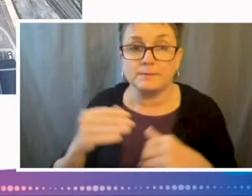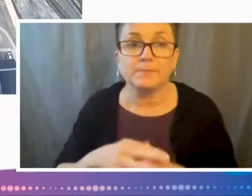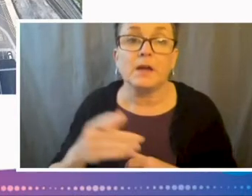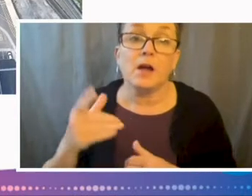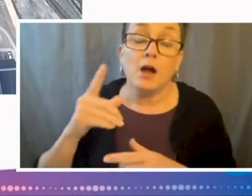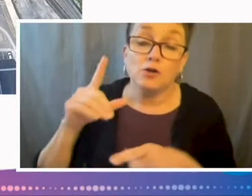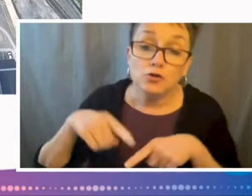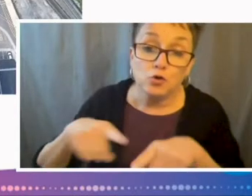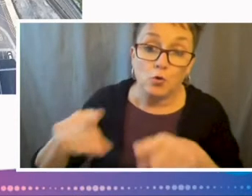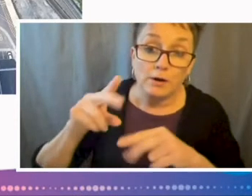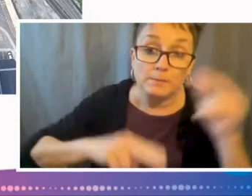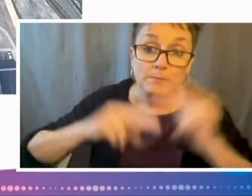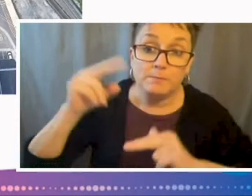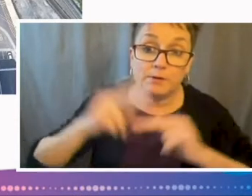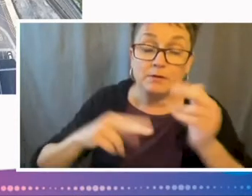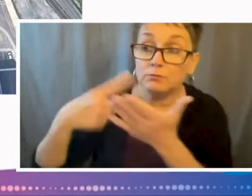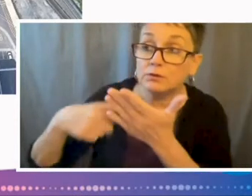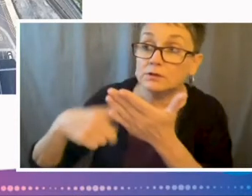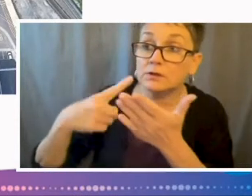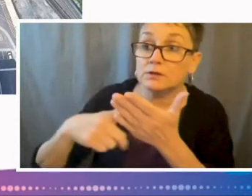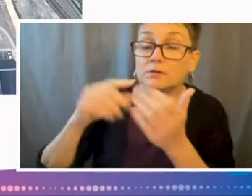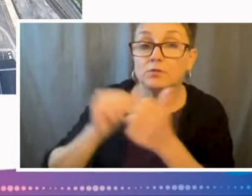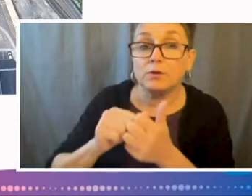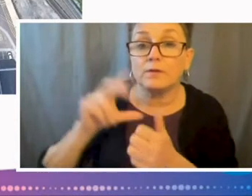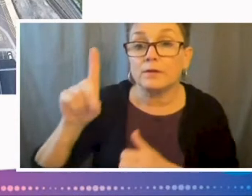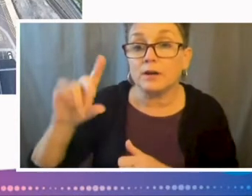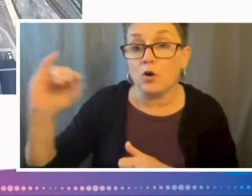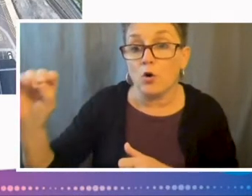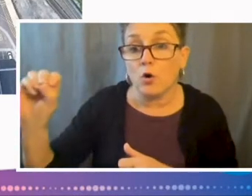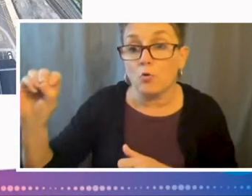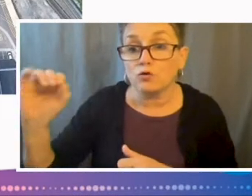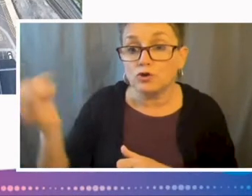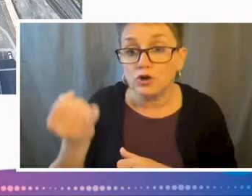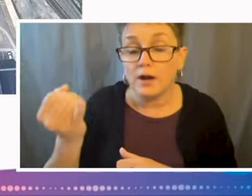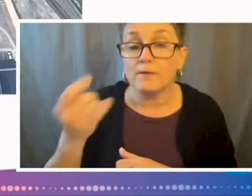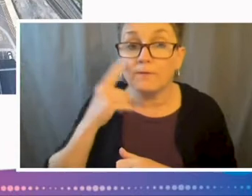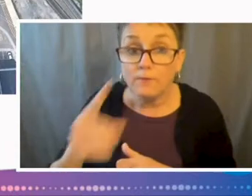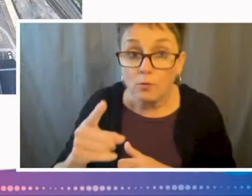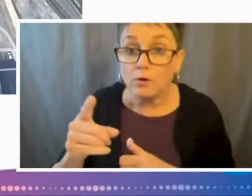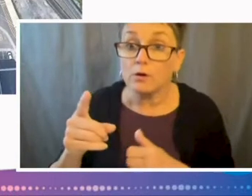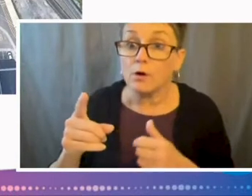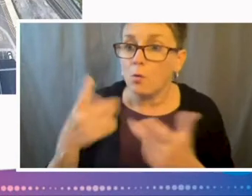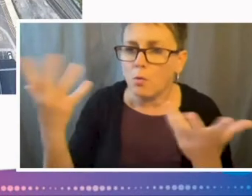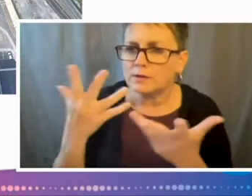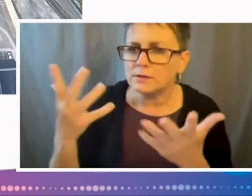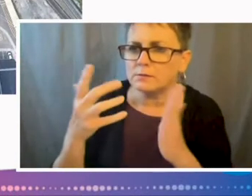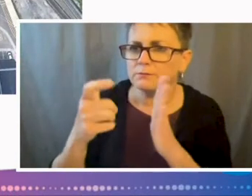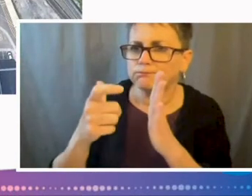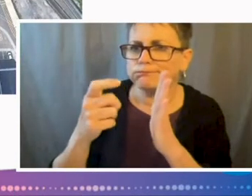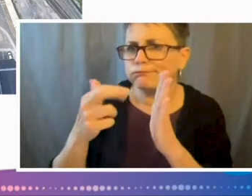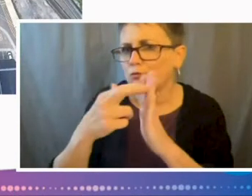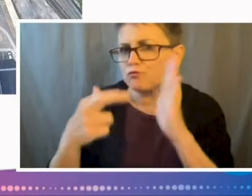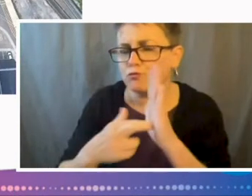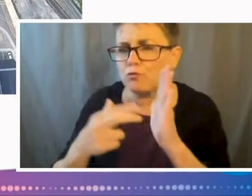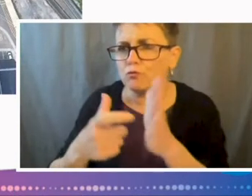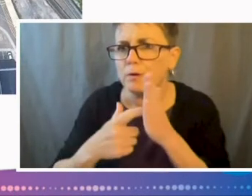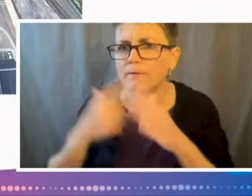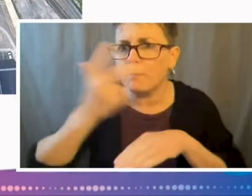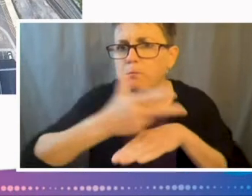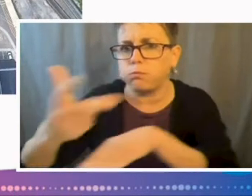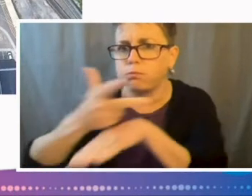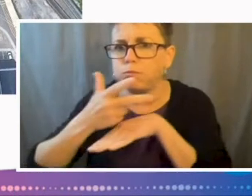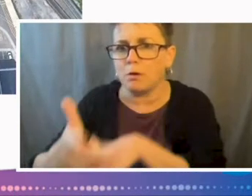Justice Disability Rights section of the code regarding accessible parking spaces. Given that the number of spaces designed for the lot, which